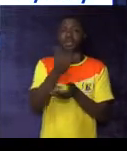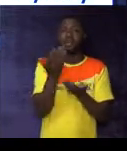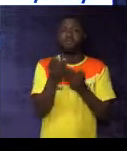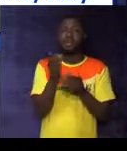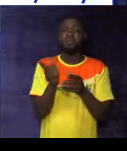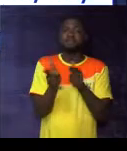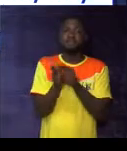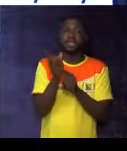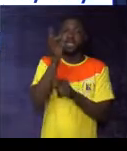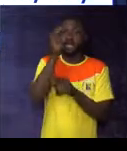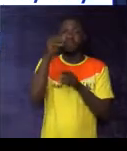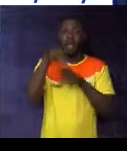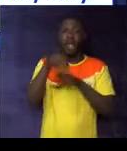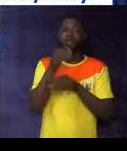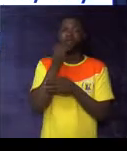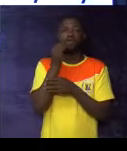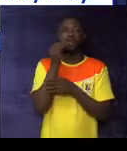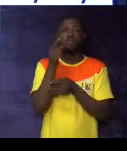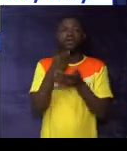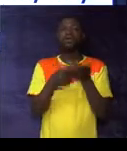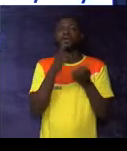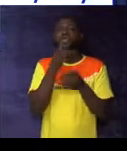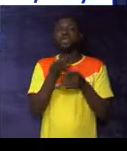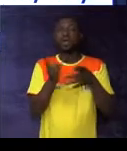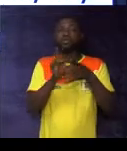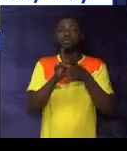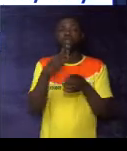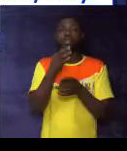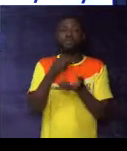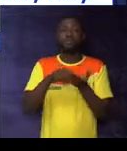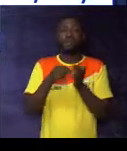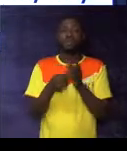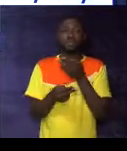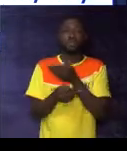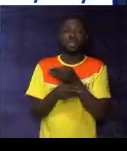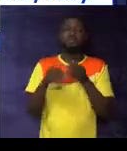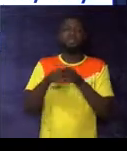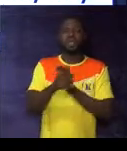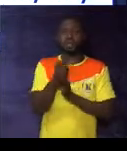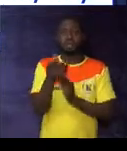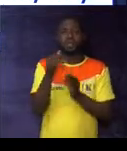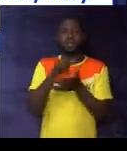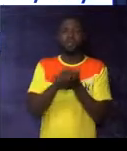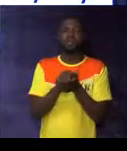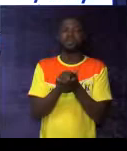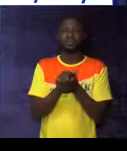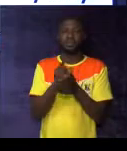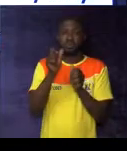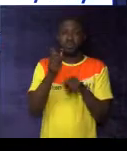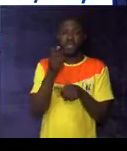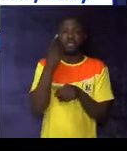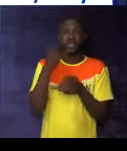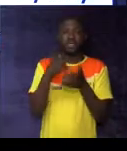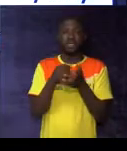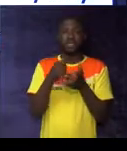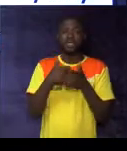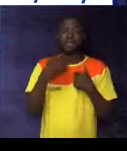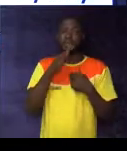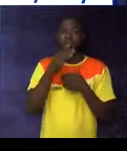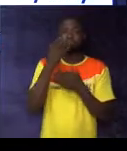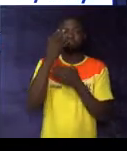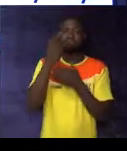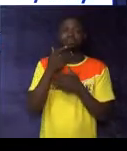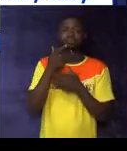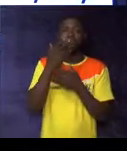that they may meet him at home. What is the conjunction of purpose here? In order that. You can see it has been